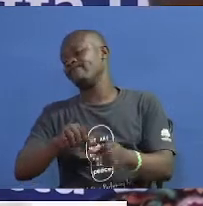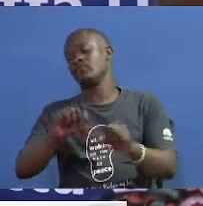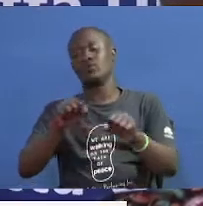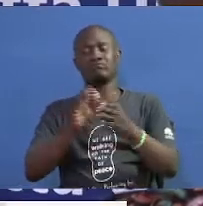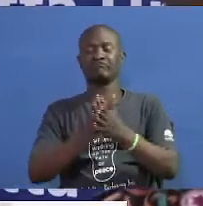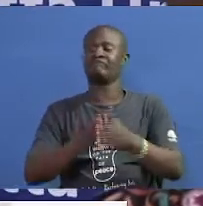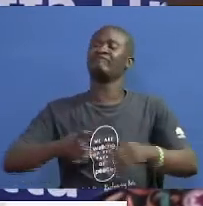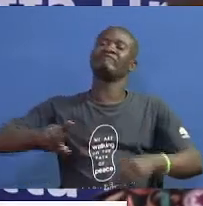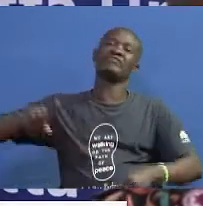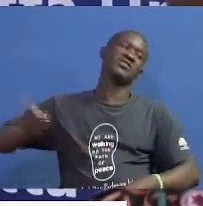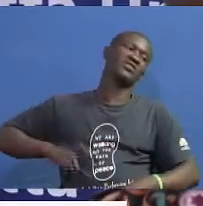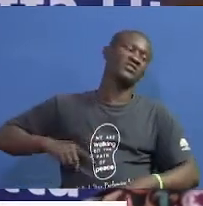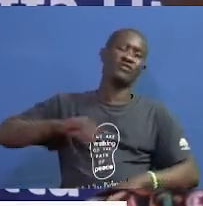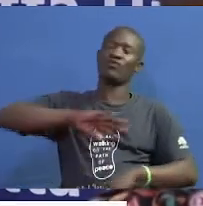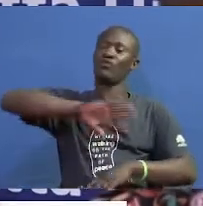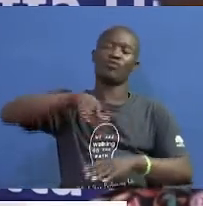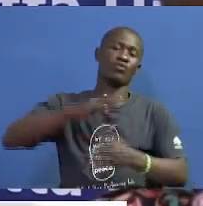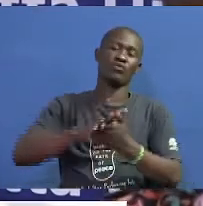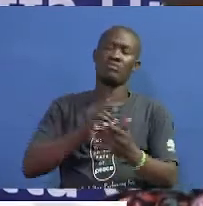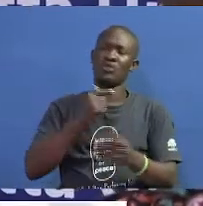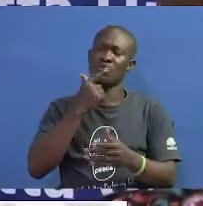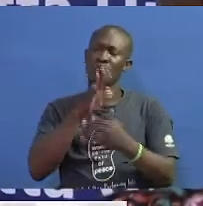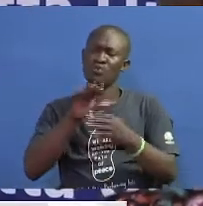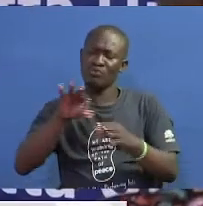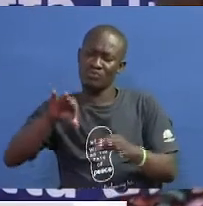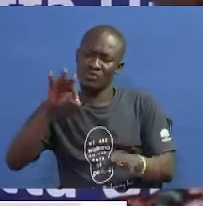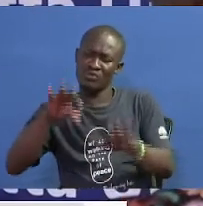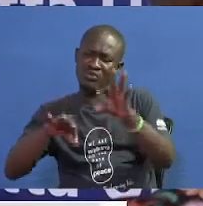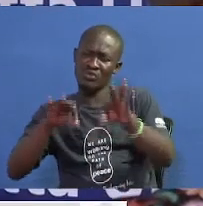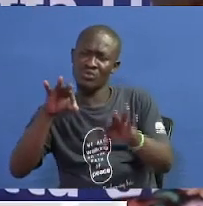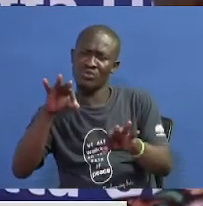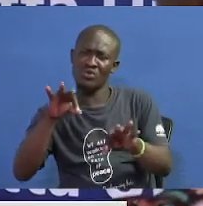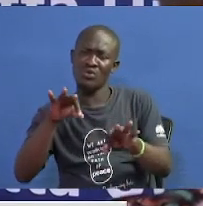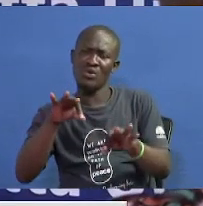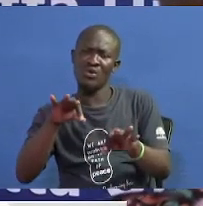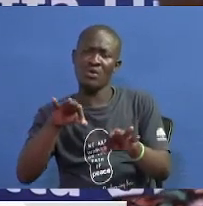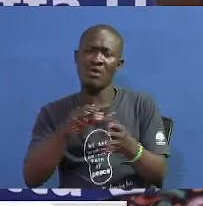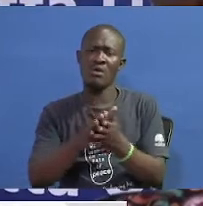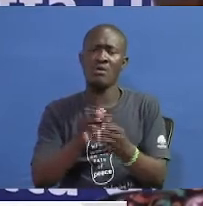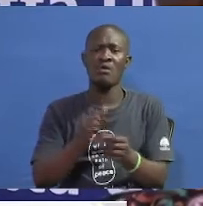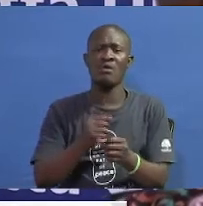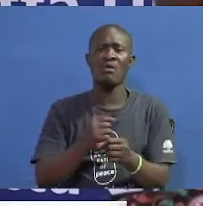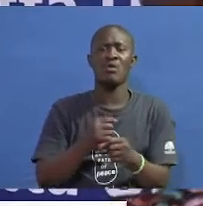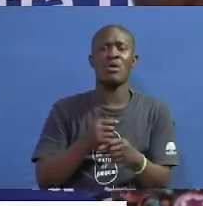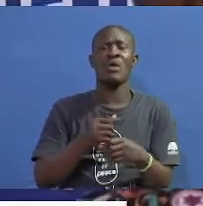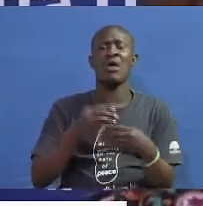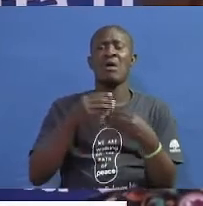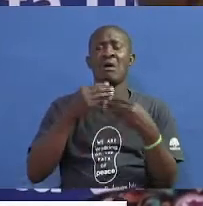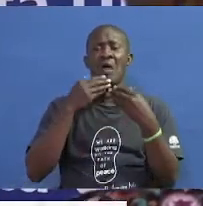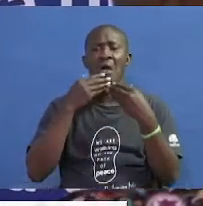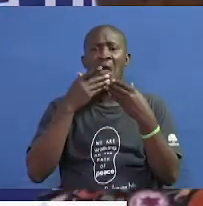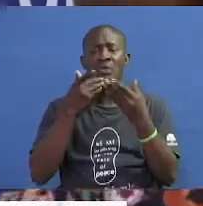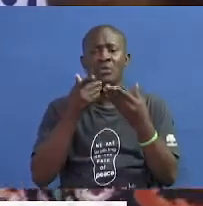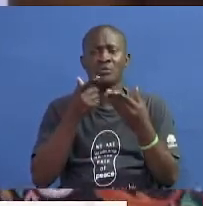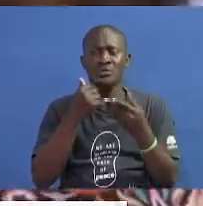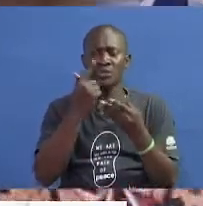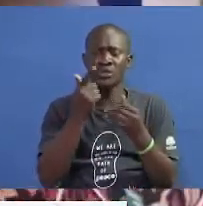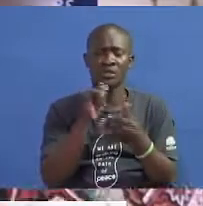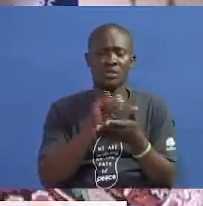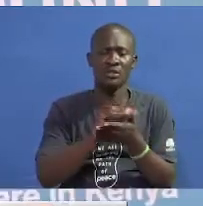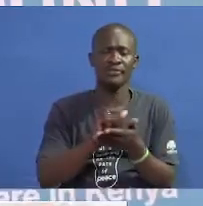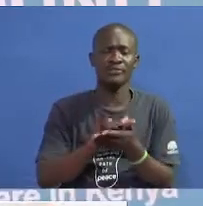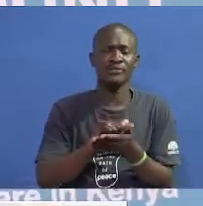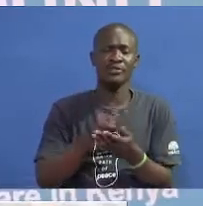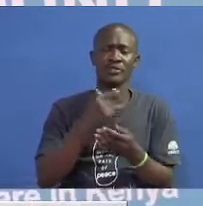more satisfying for both. You've selected, we've had you mention earlier on today in